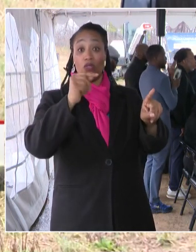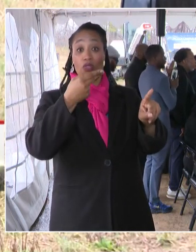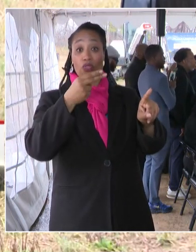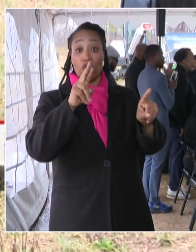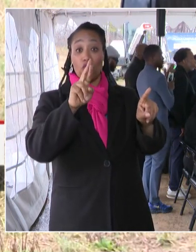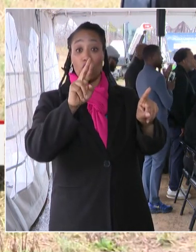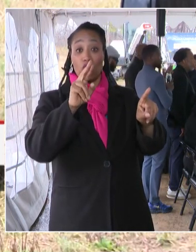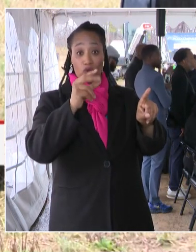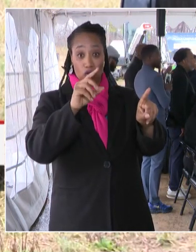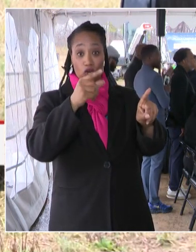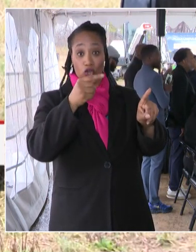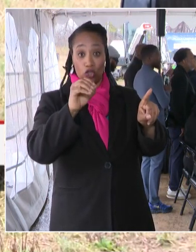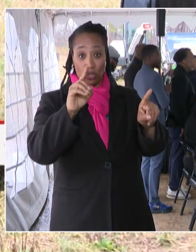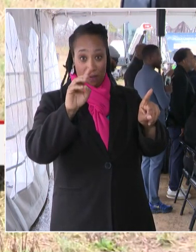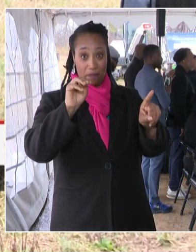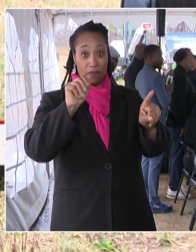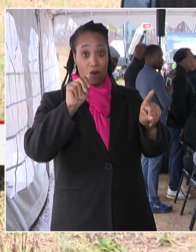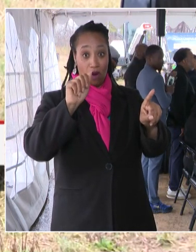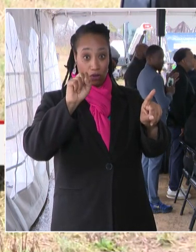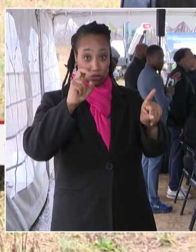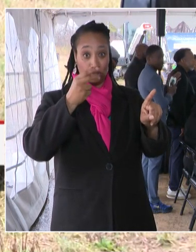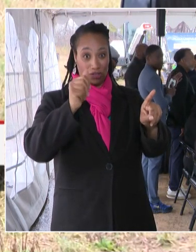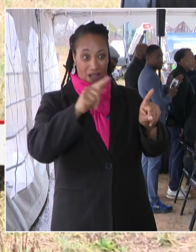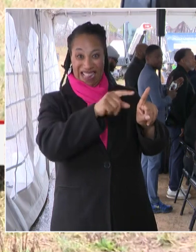recreation centers.